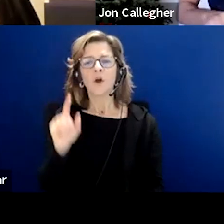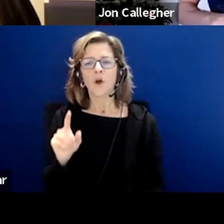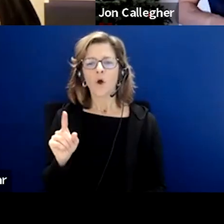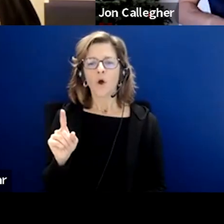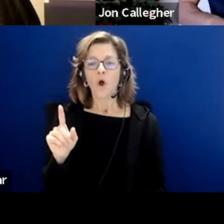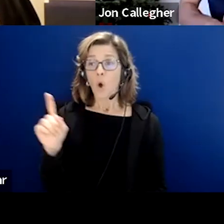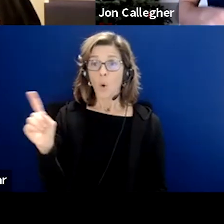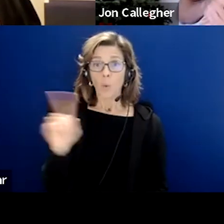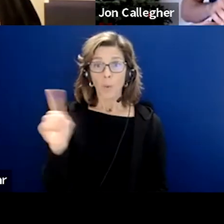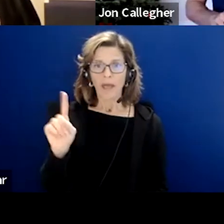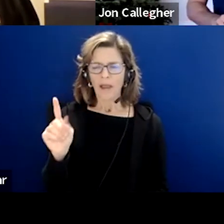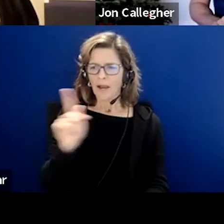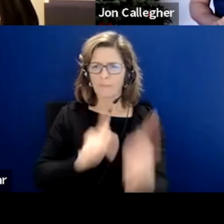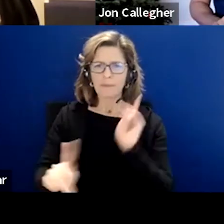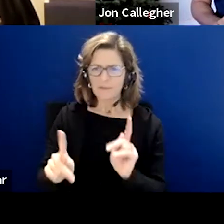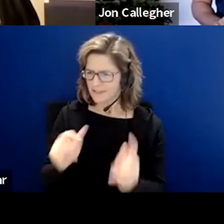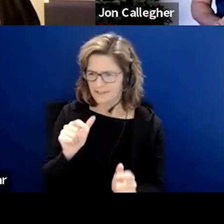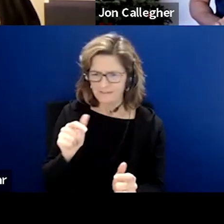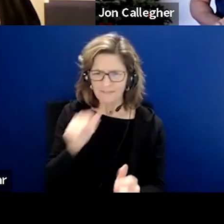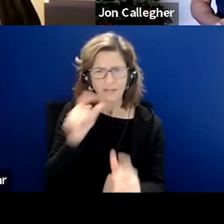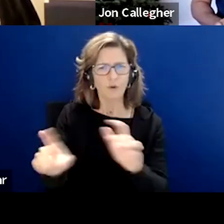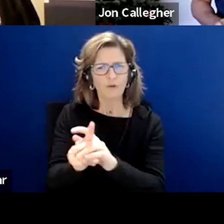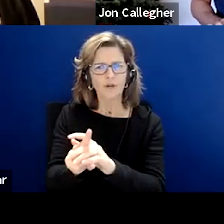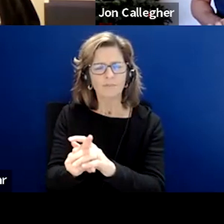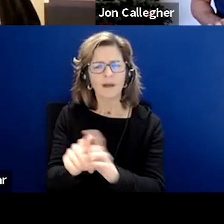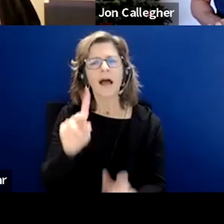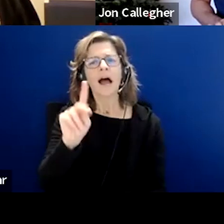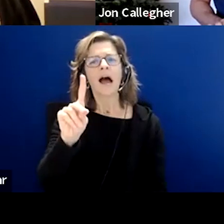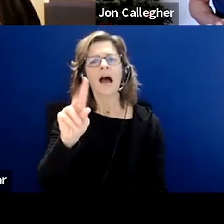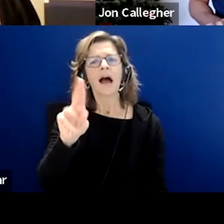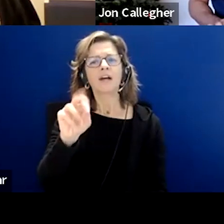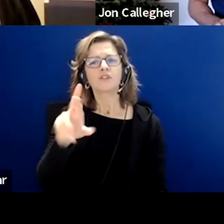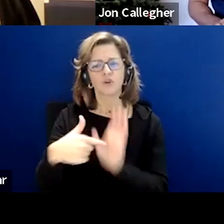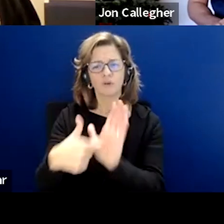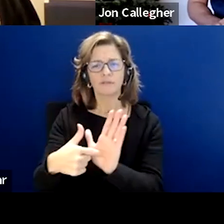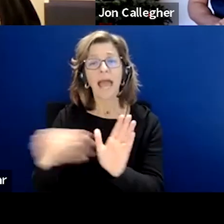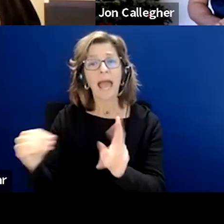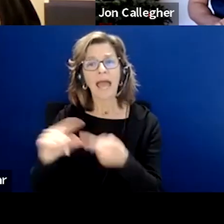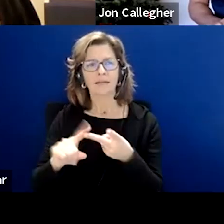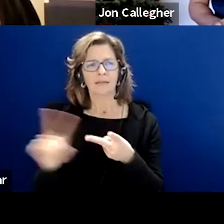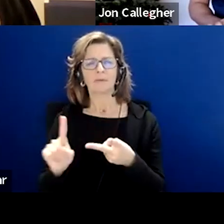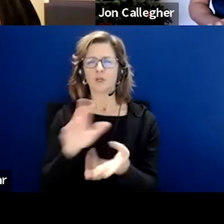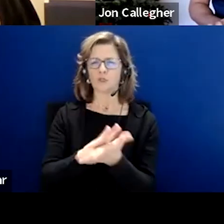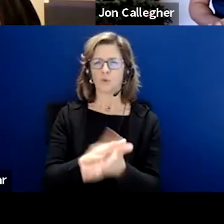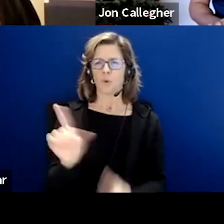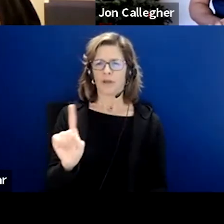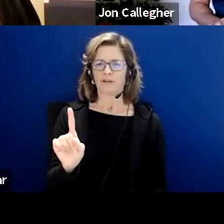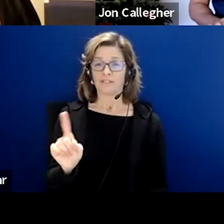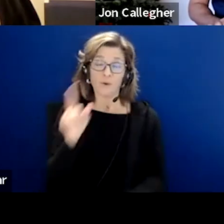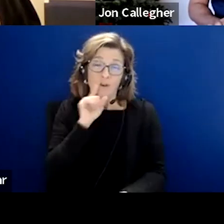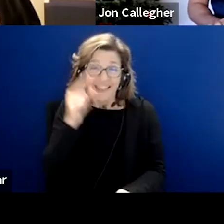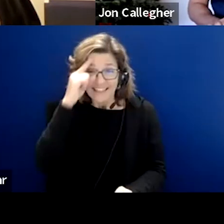to school, right? And so for example, I can't say the sciences is an answer to your question, because the problem is that